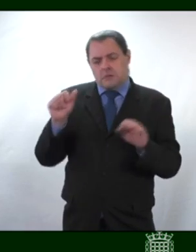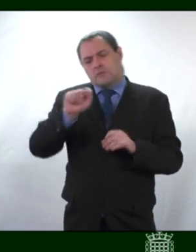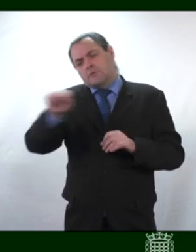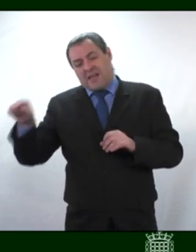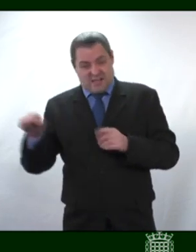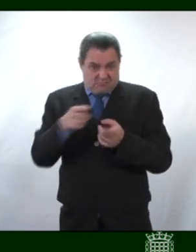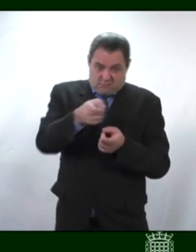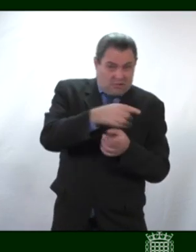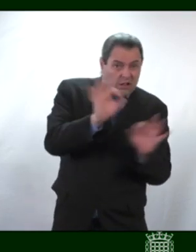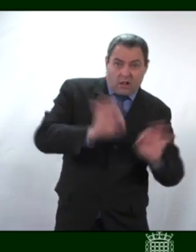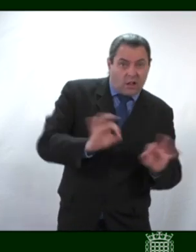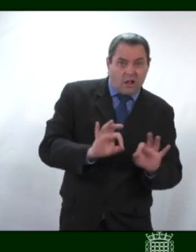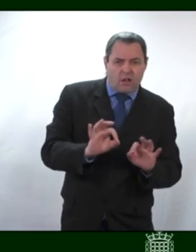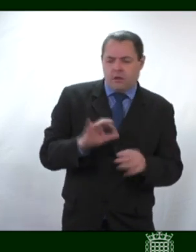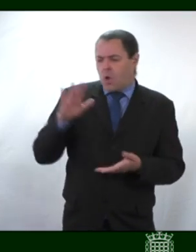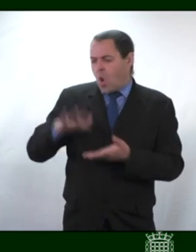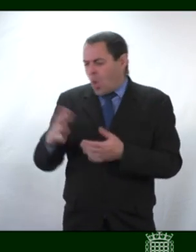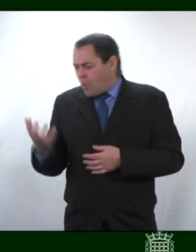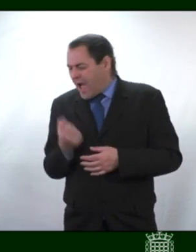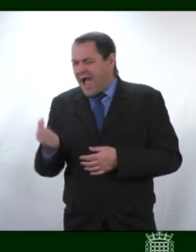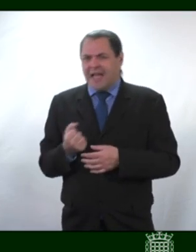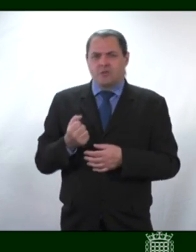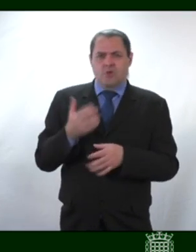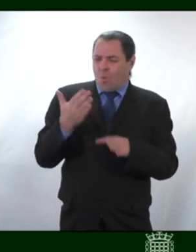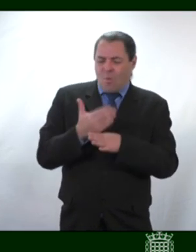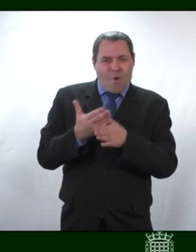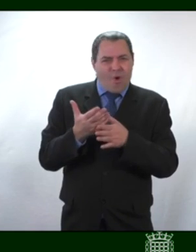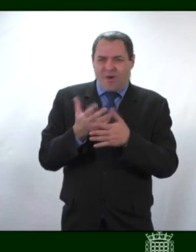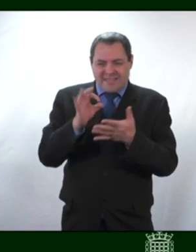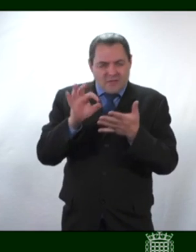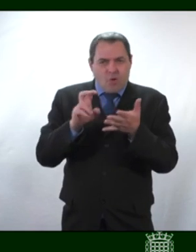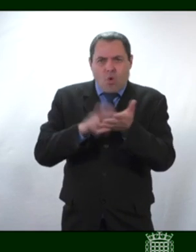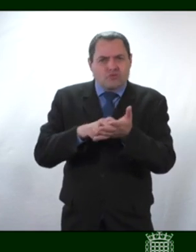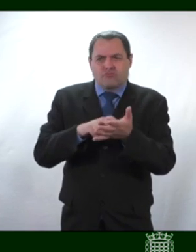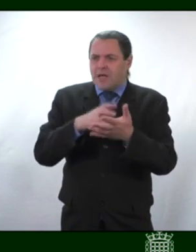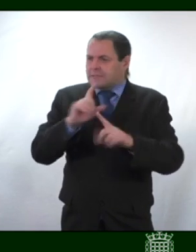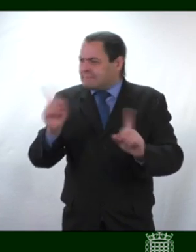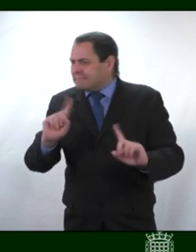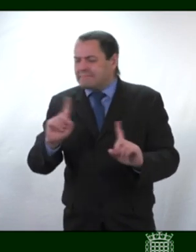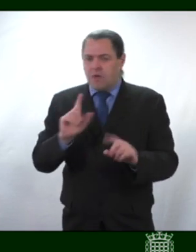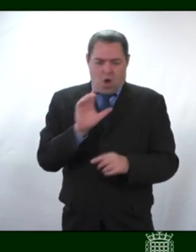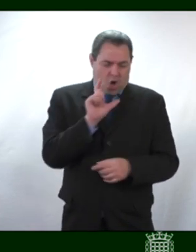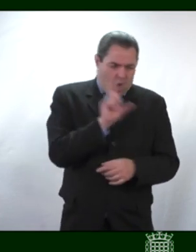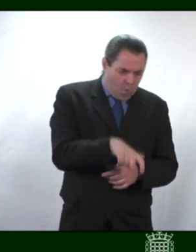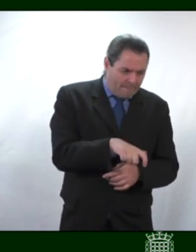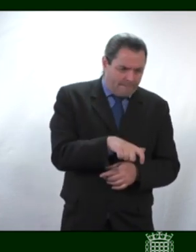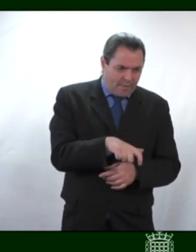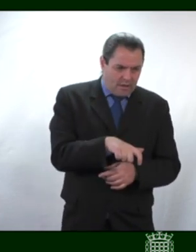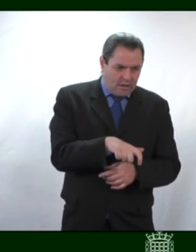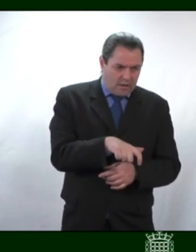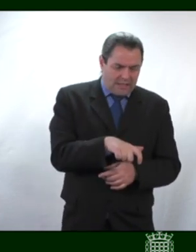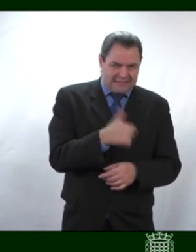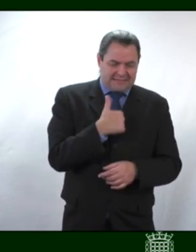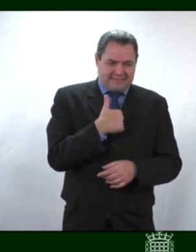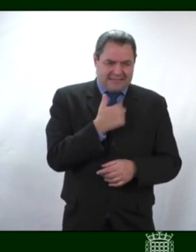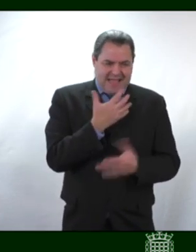those on low wages and in insecure work, the choice between staying at home or feeding their family just doesn't feel